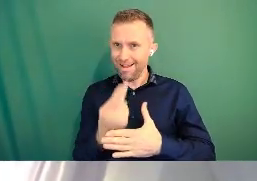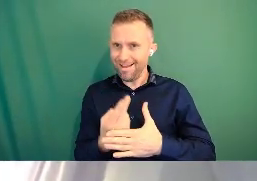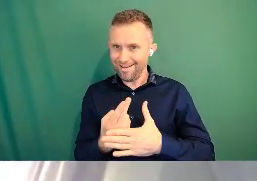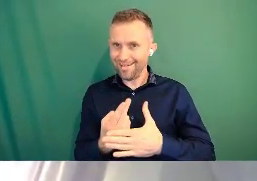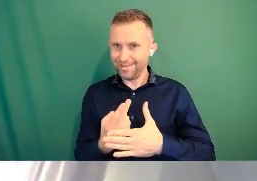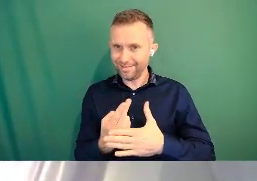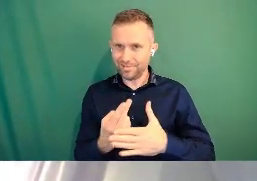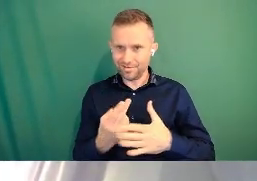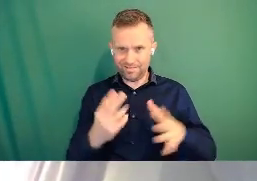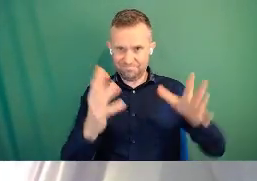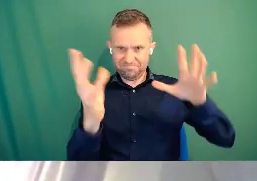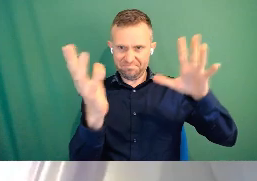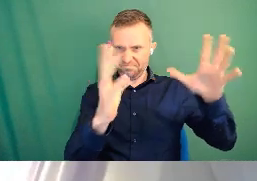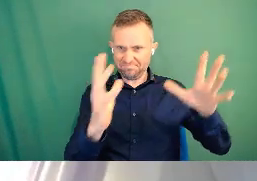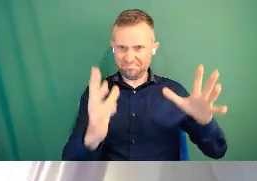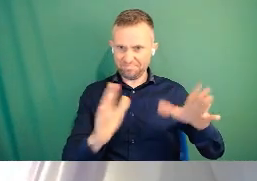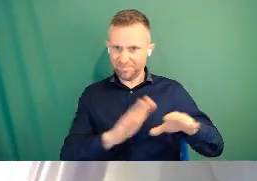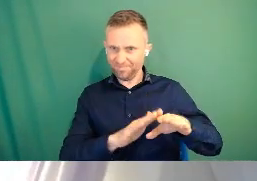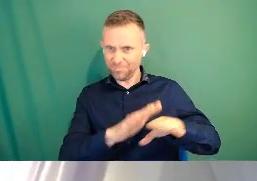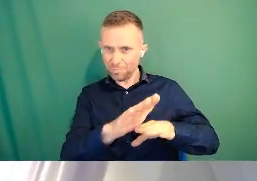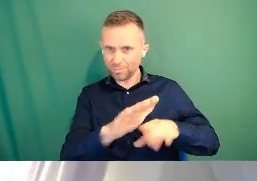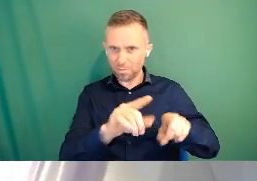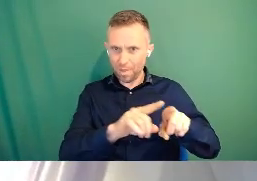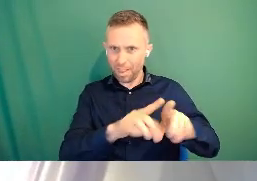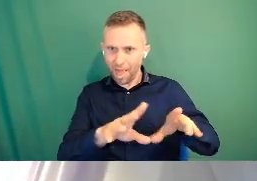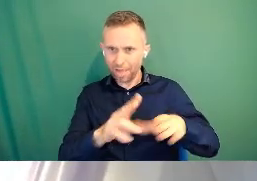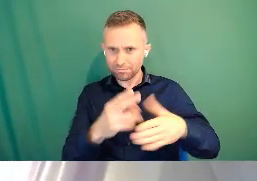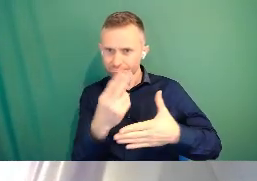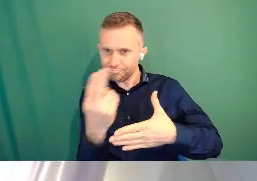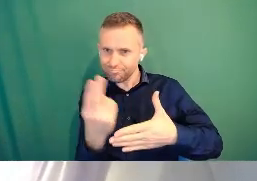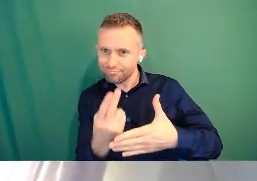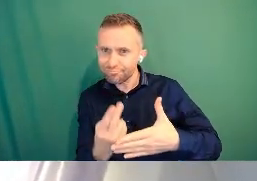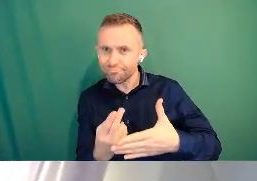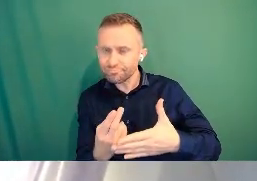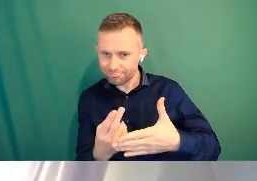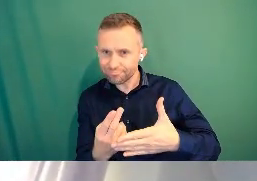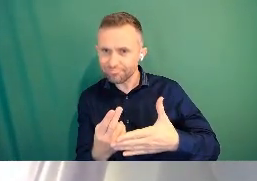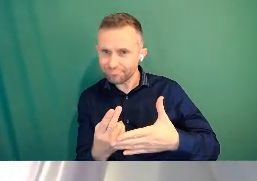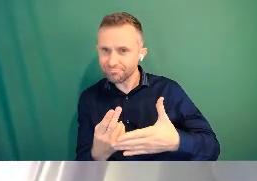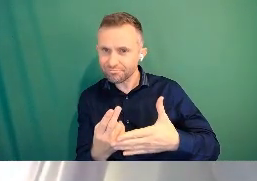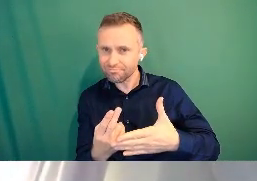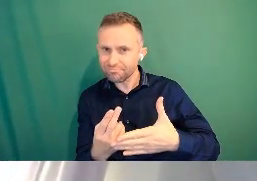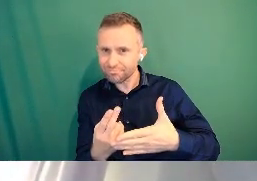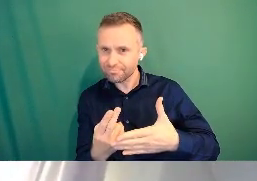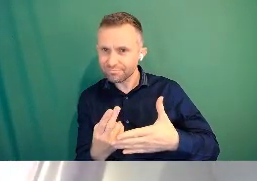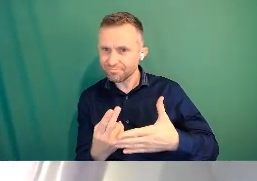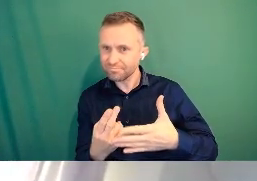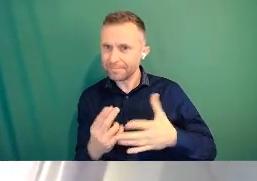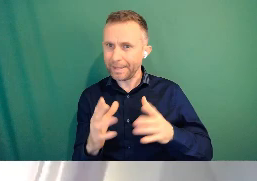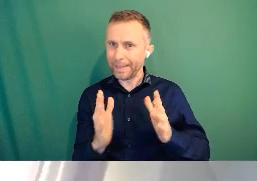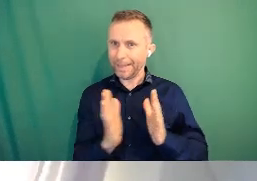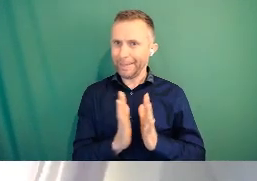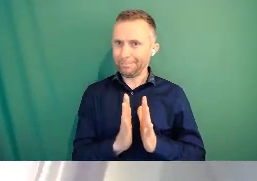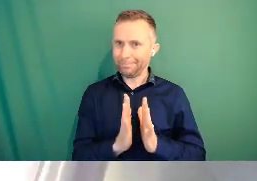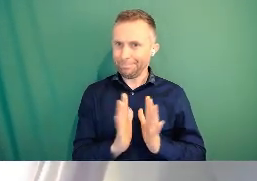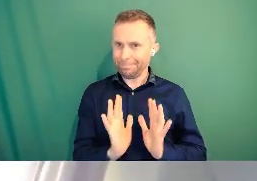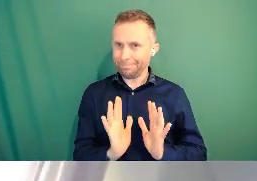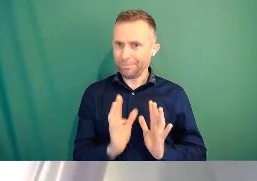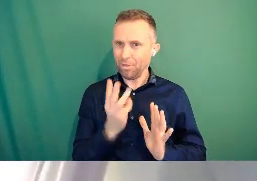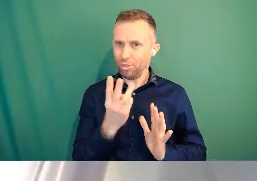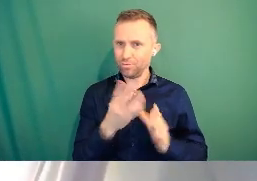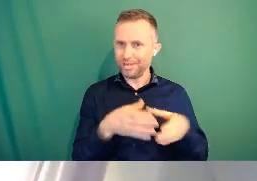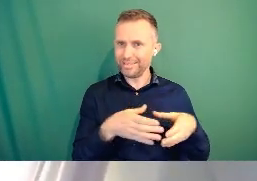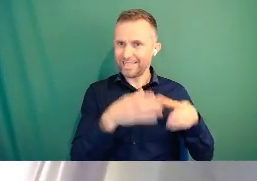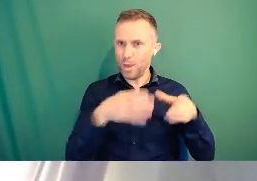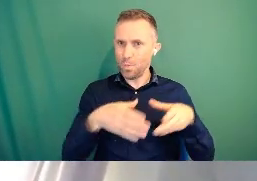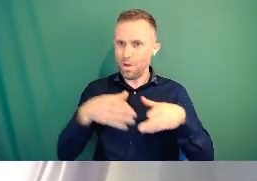this redesign, so I just got some notes here just to prompt me. He made, again,